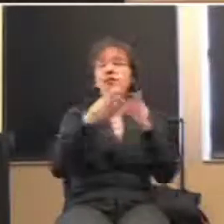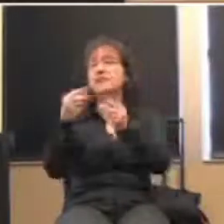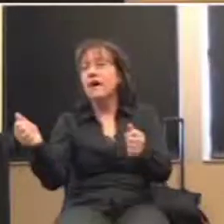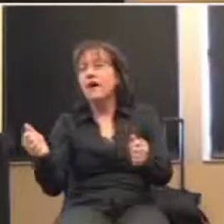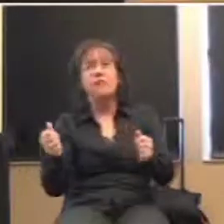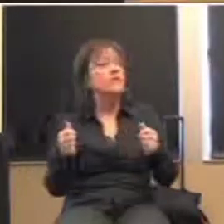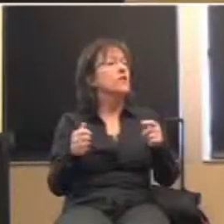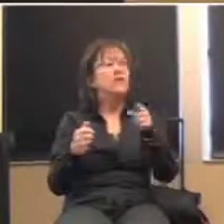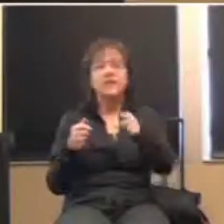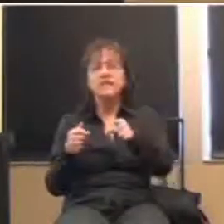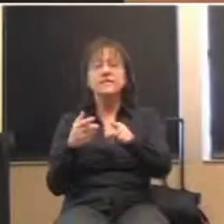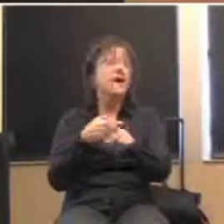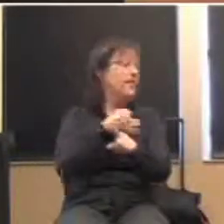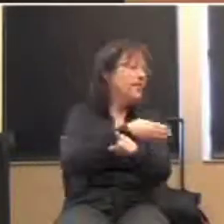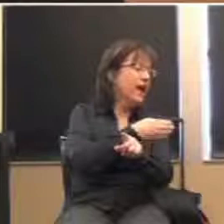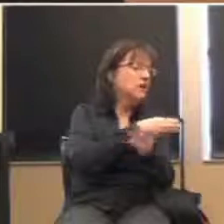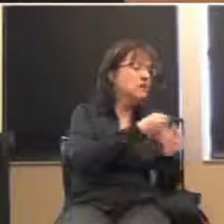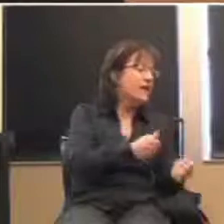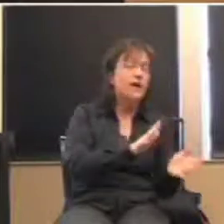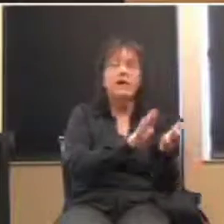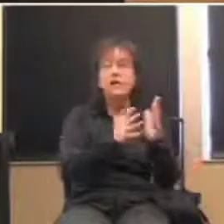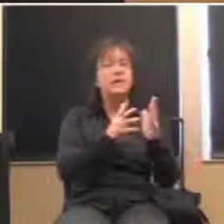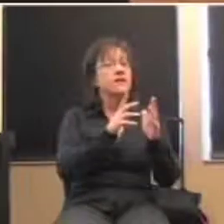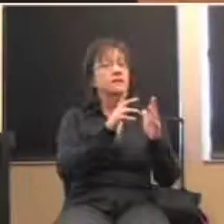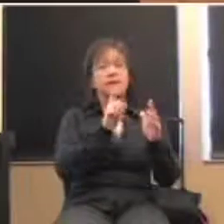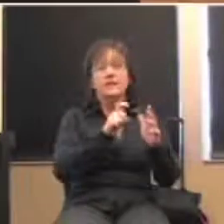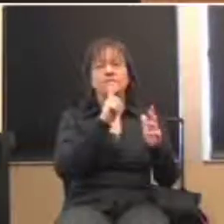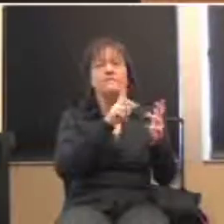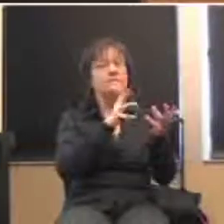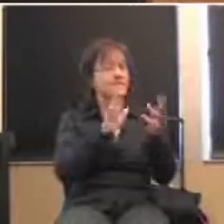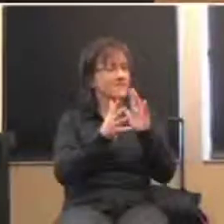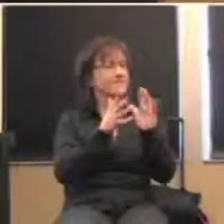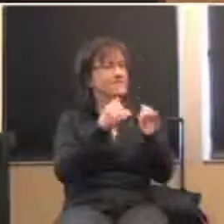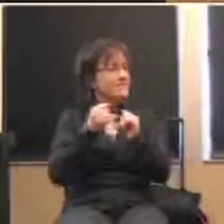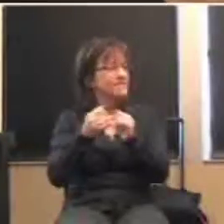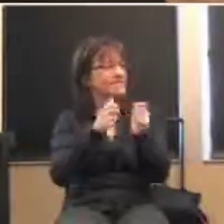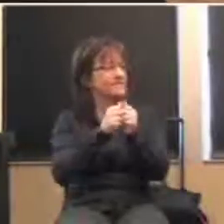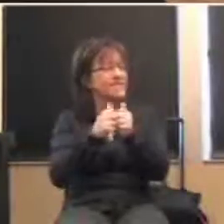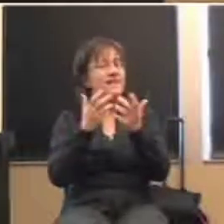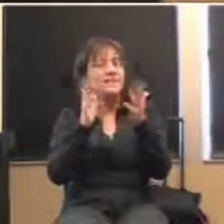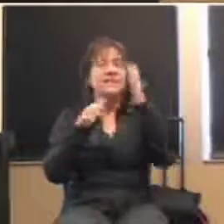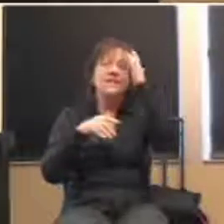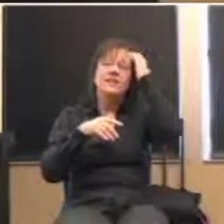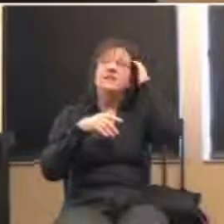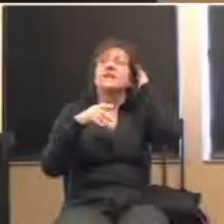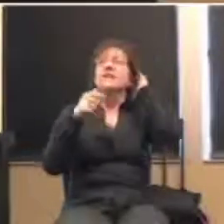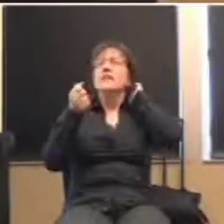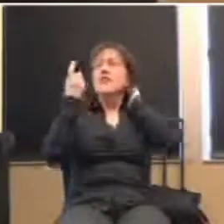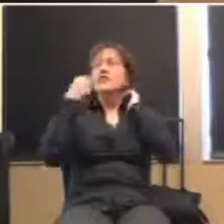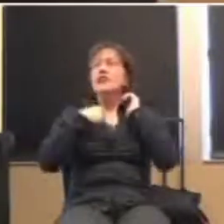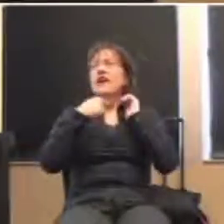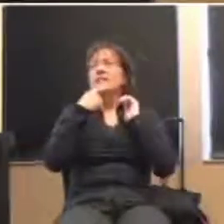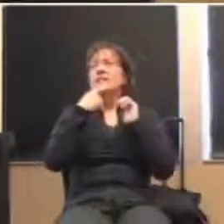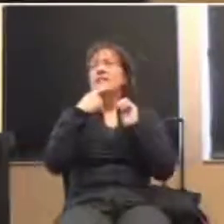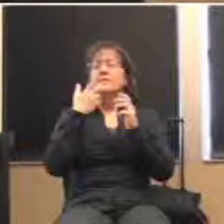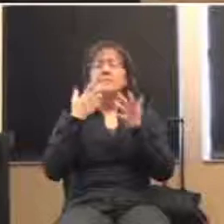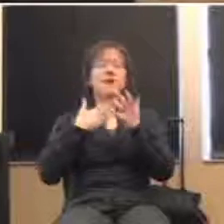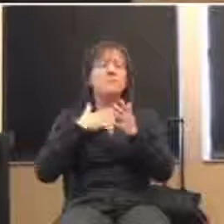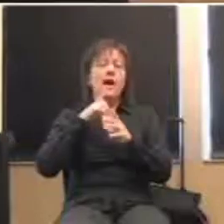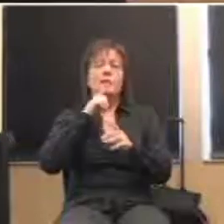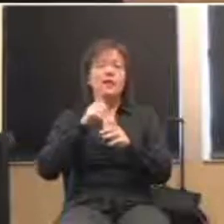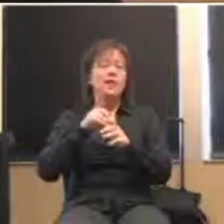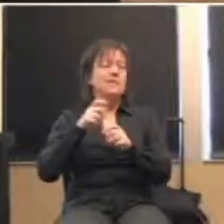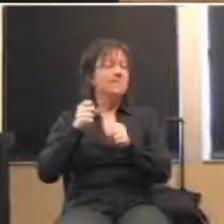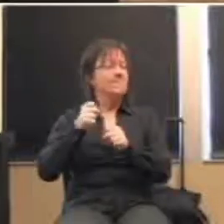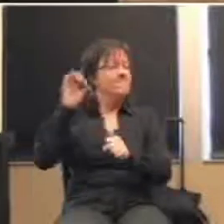together, and you really have to look at, does anybody remember our comment last year? It's probably it's my soapbox, big,